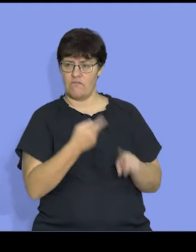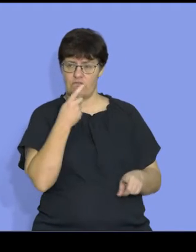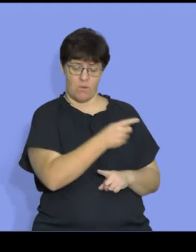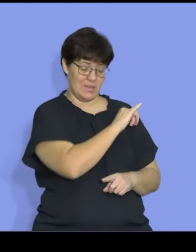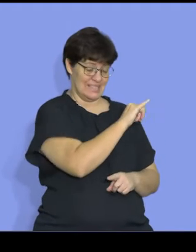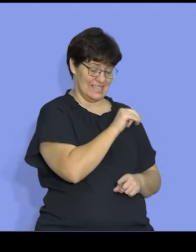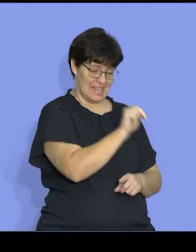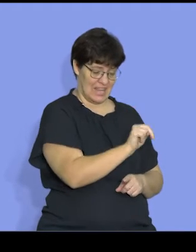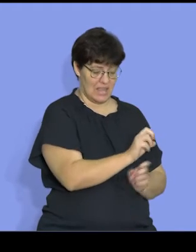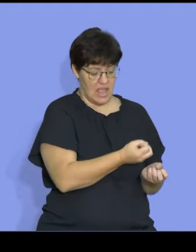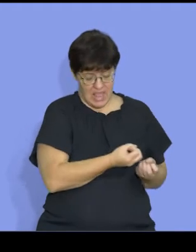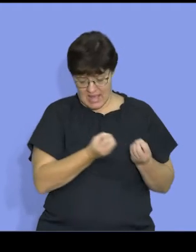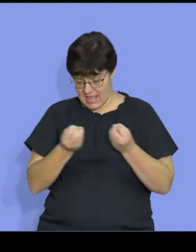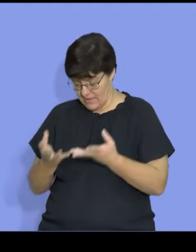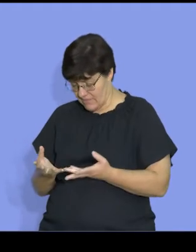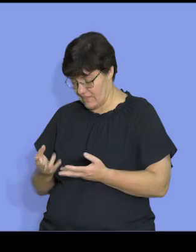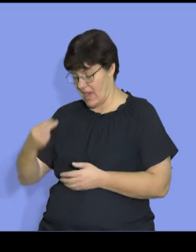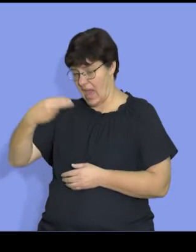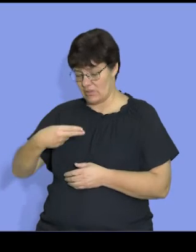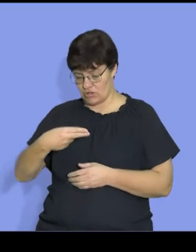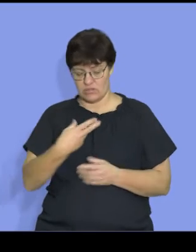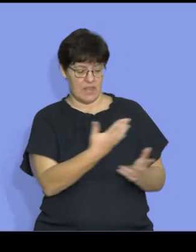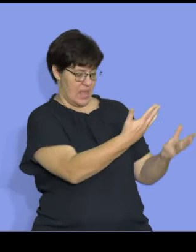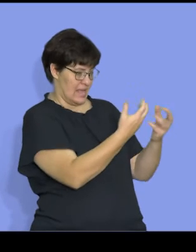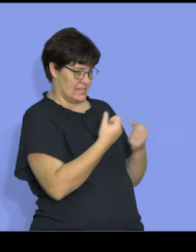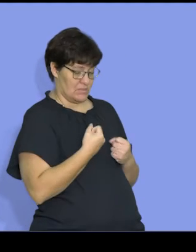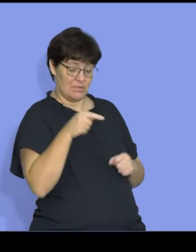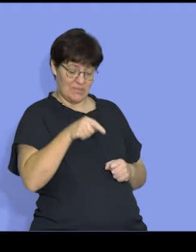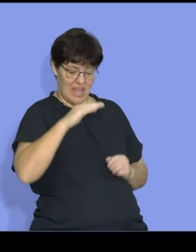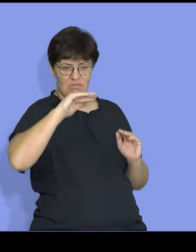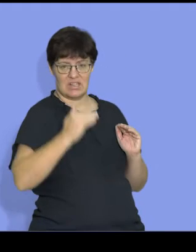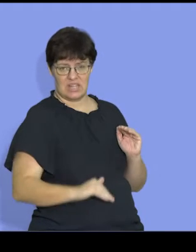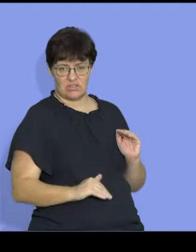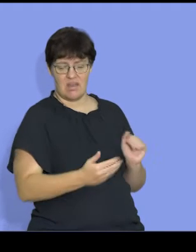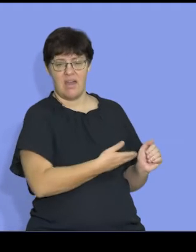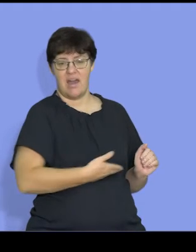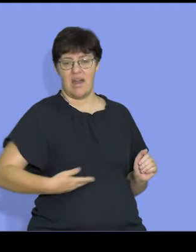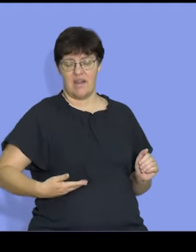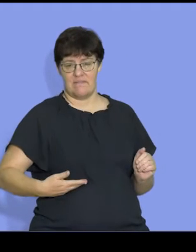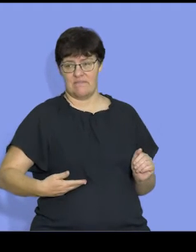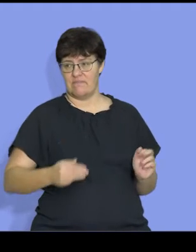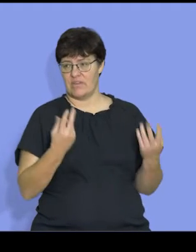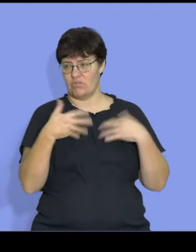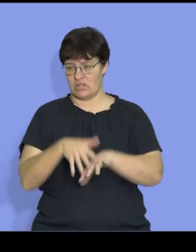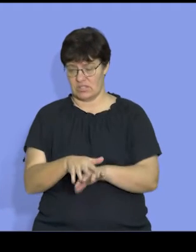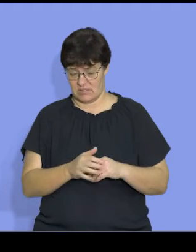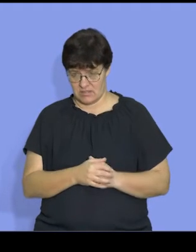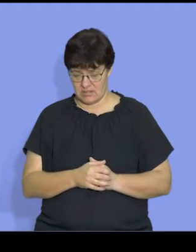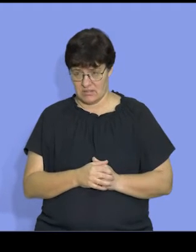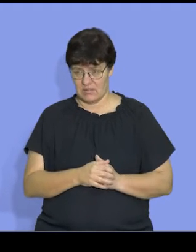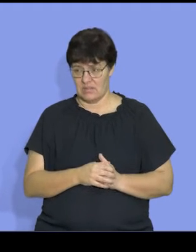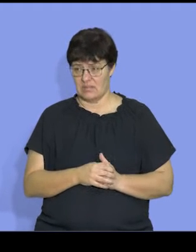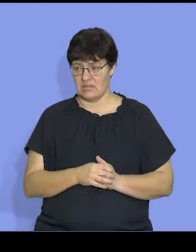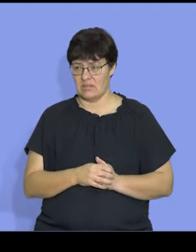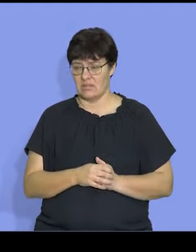to hydrogen ions, right? So this is a reduction half reaction, right? Okay, so definitely,